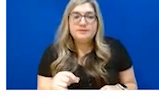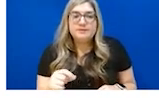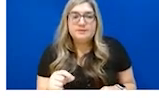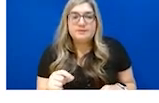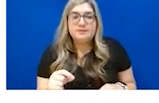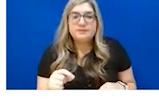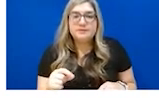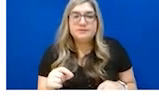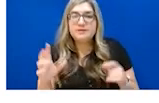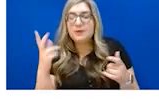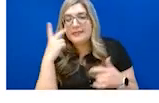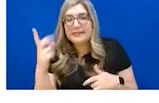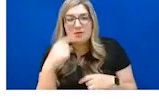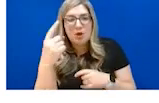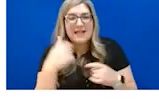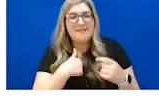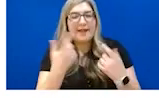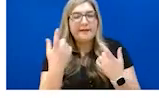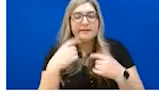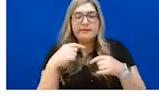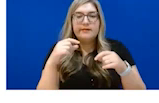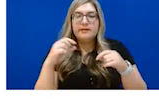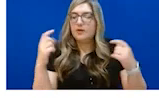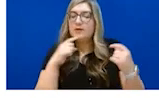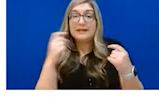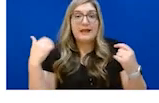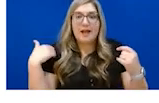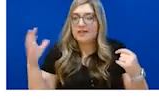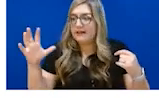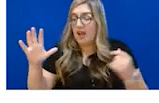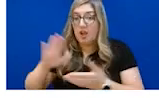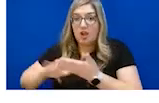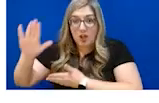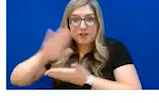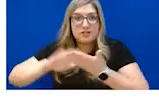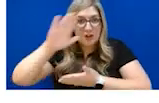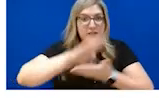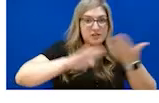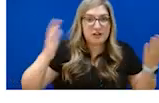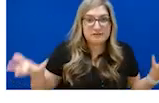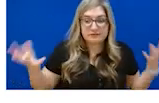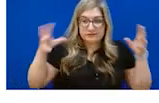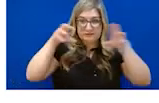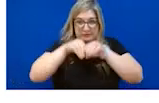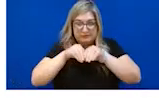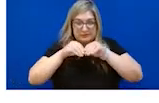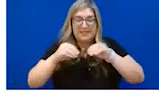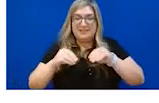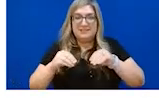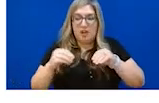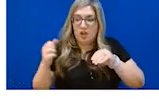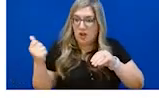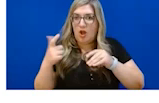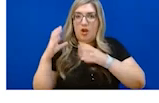and the Madera class are on. Like to comprehend how all of that happens in the back end is just,